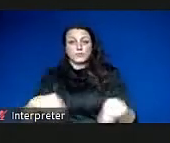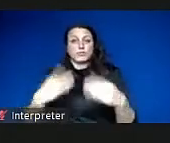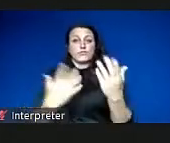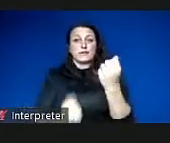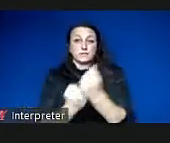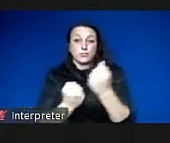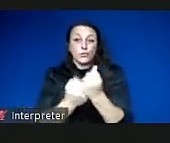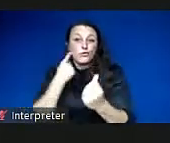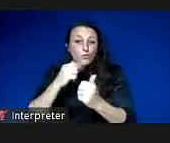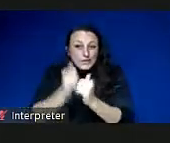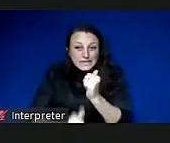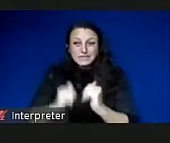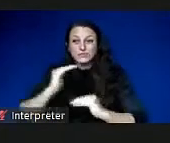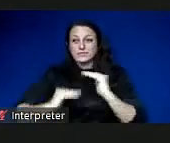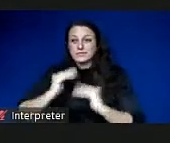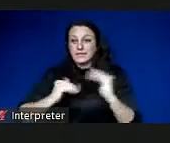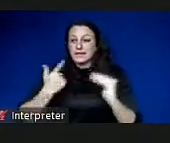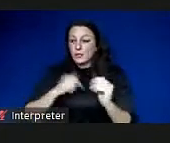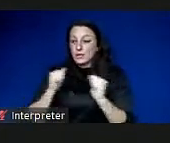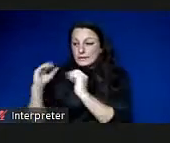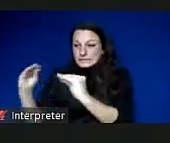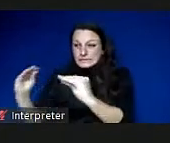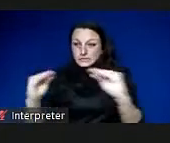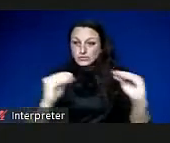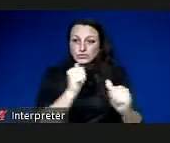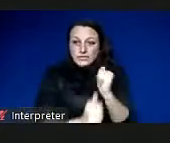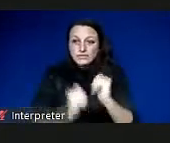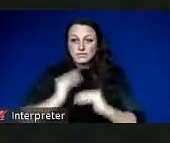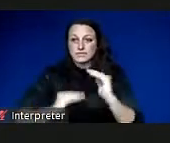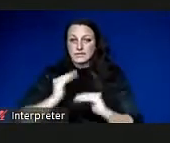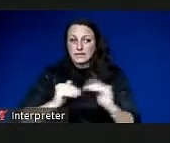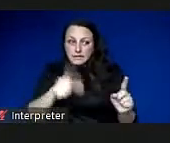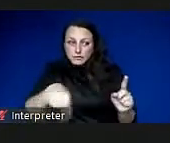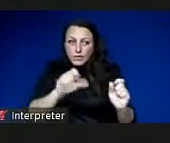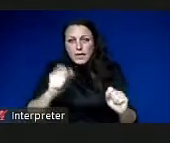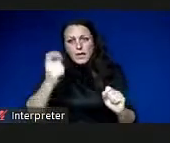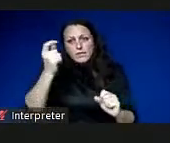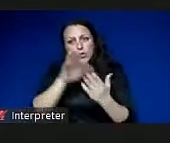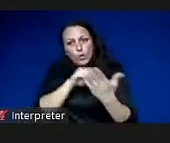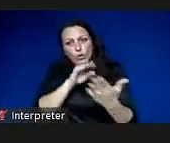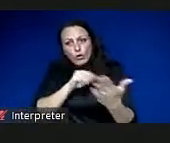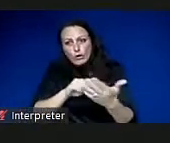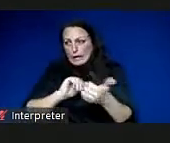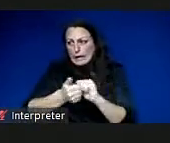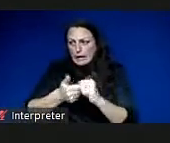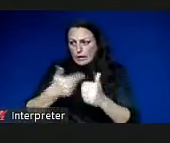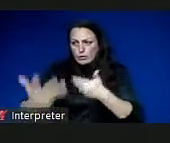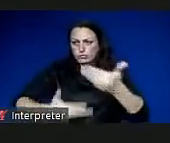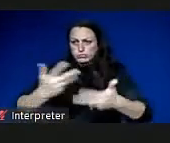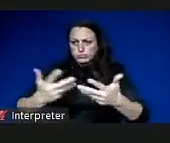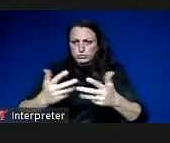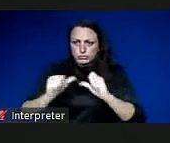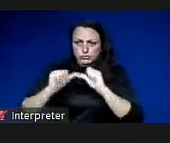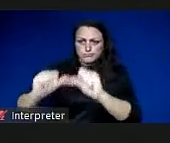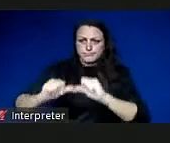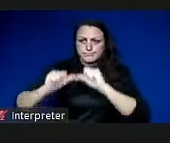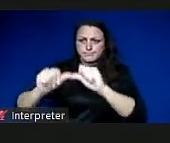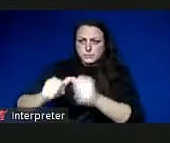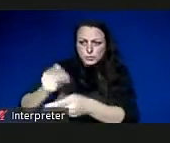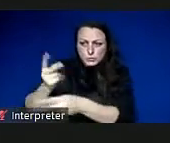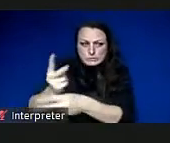them learn how to operate under these conditions. I think it's also important to